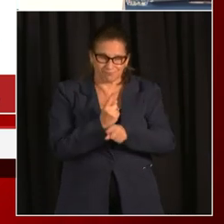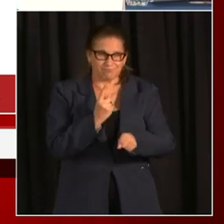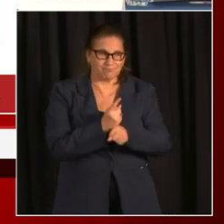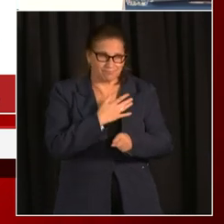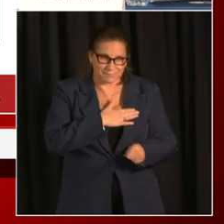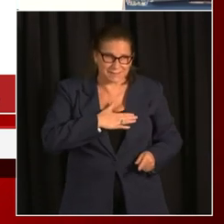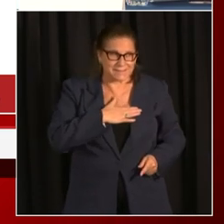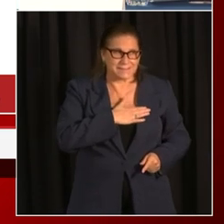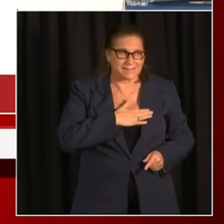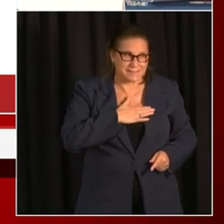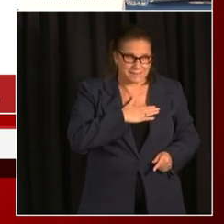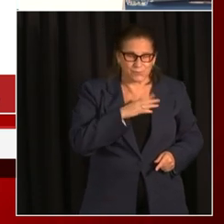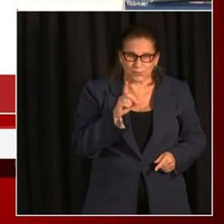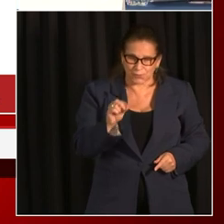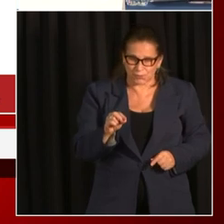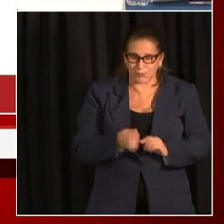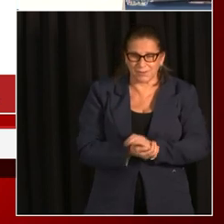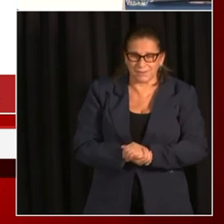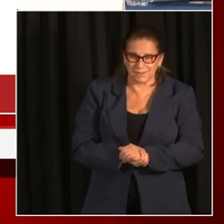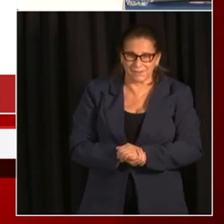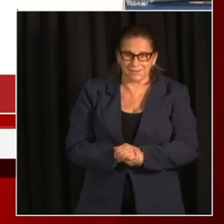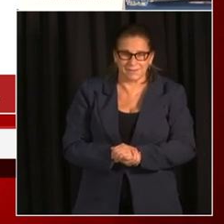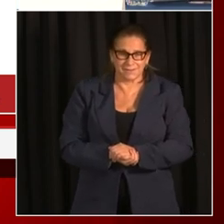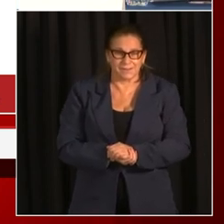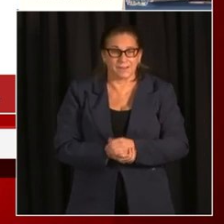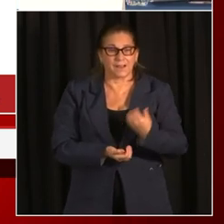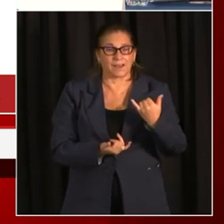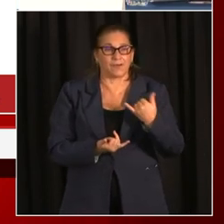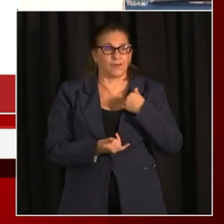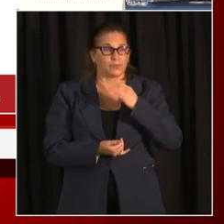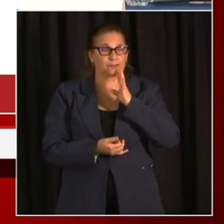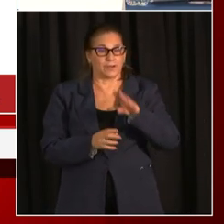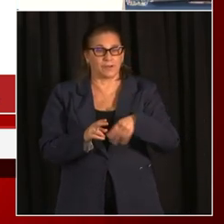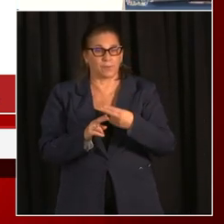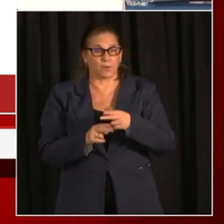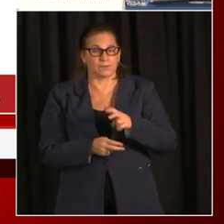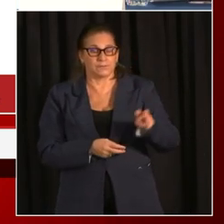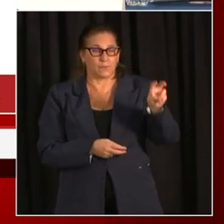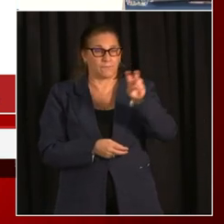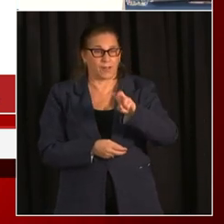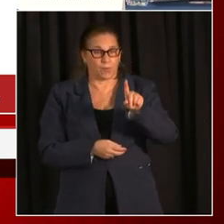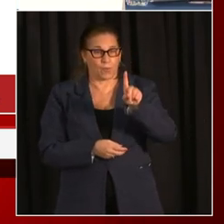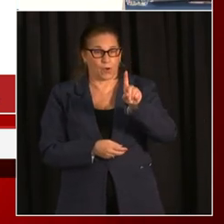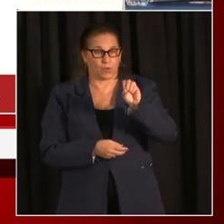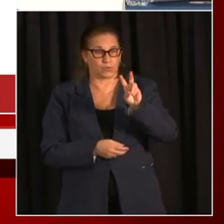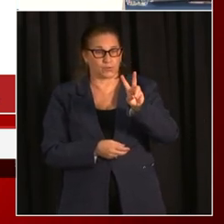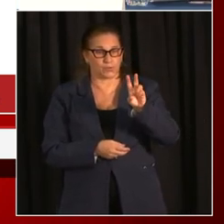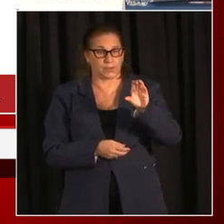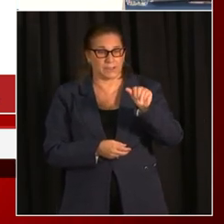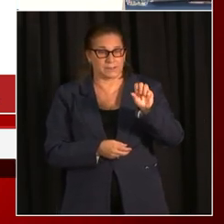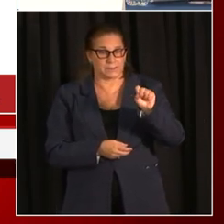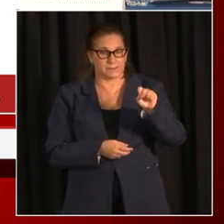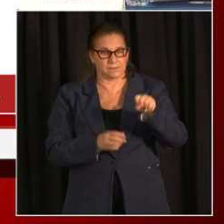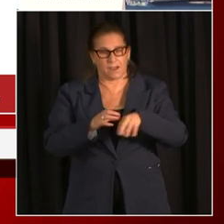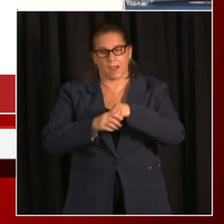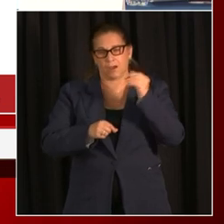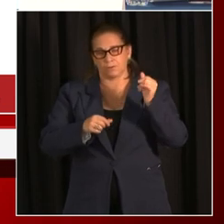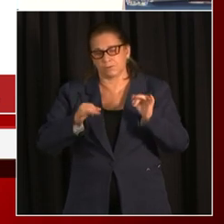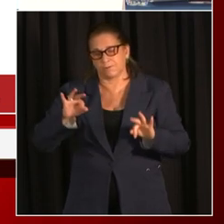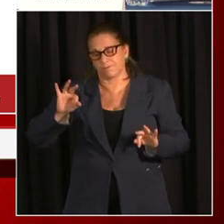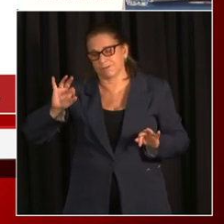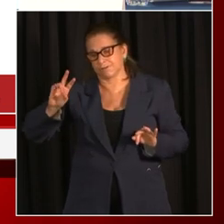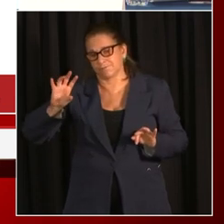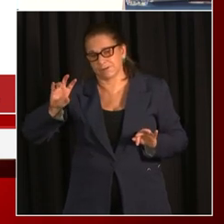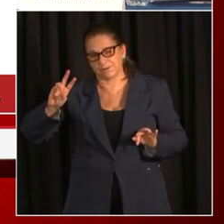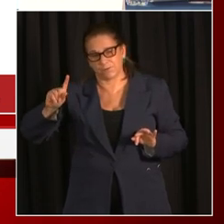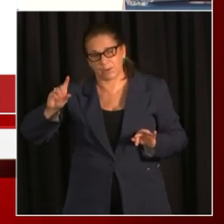When we talk about travel, so we had 102 cases out of the 971. That reported